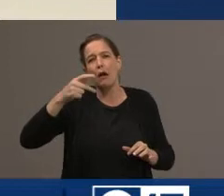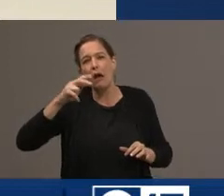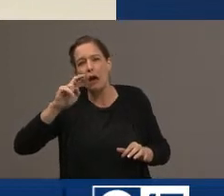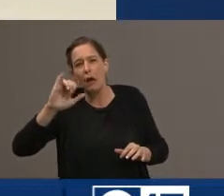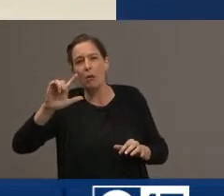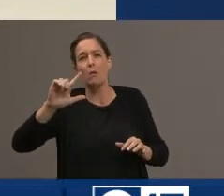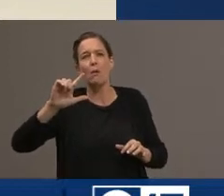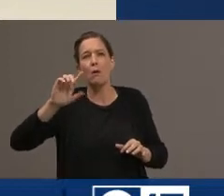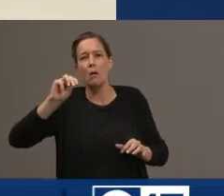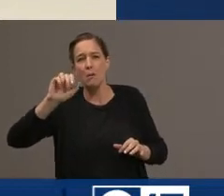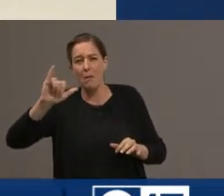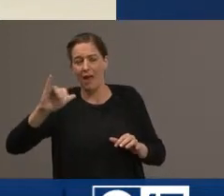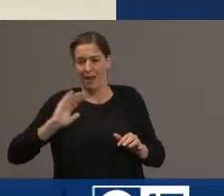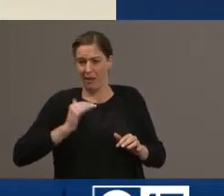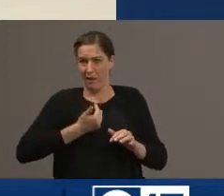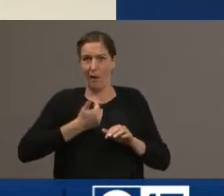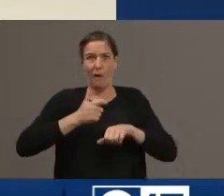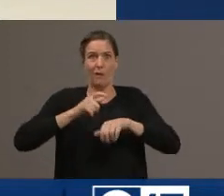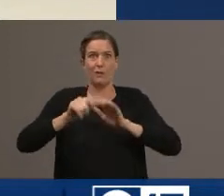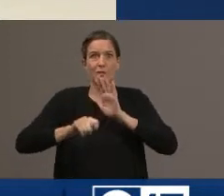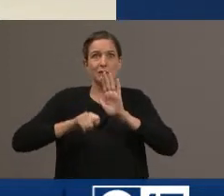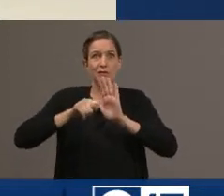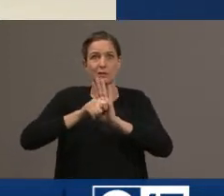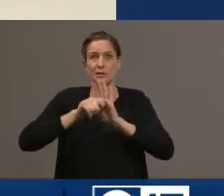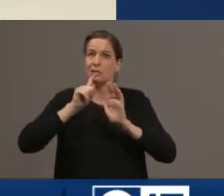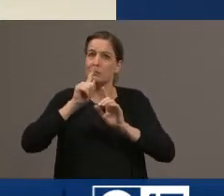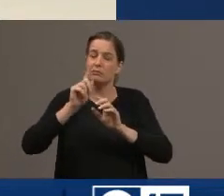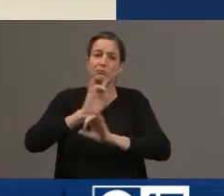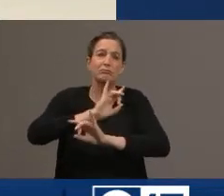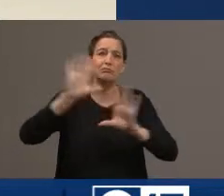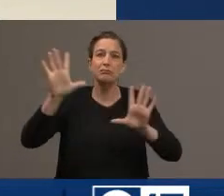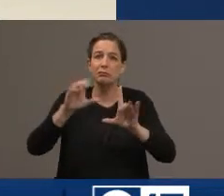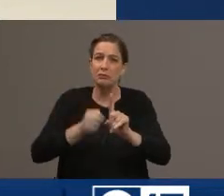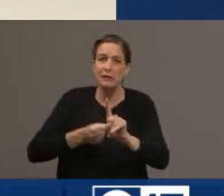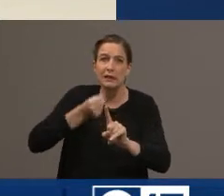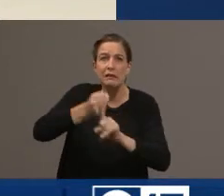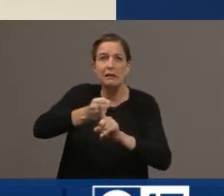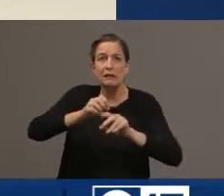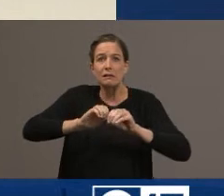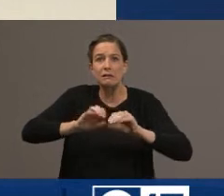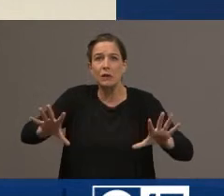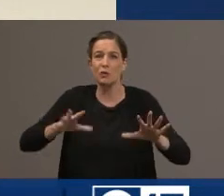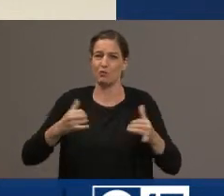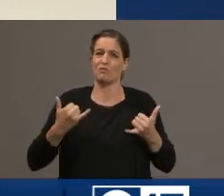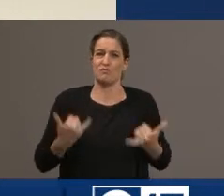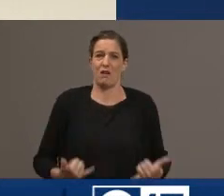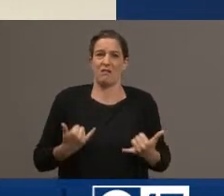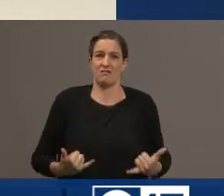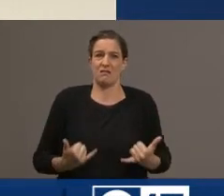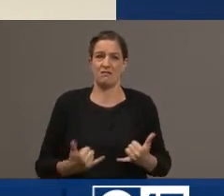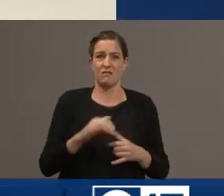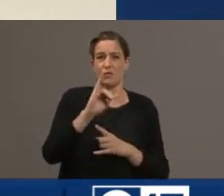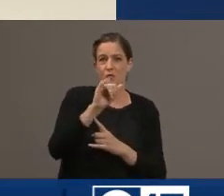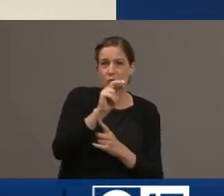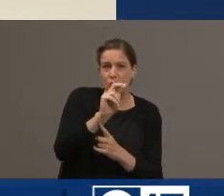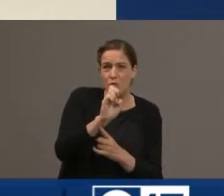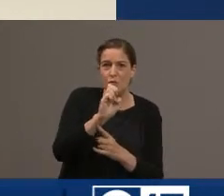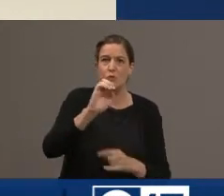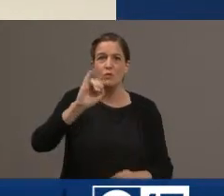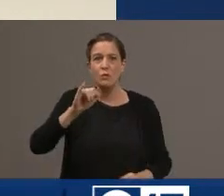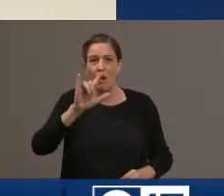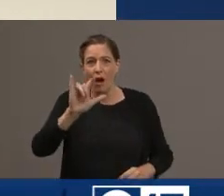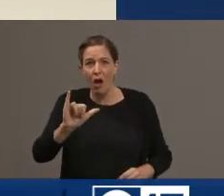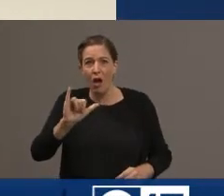now, June, July, and August. I don't necessarily like to put these terms on what's